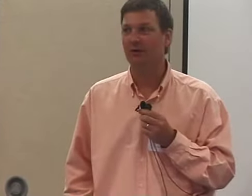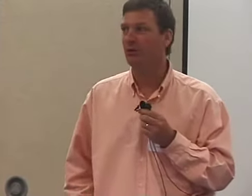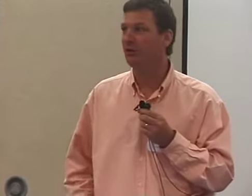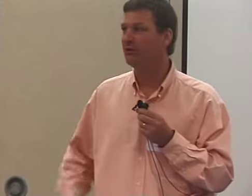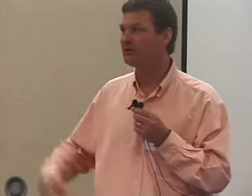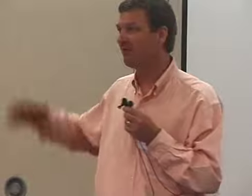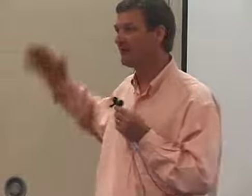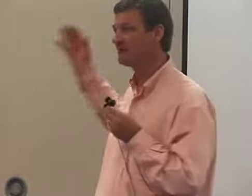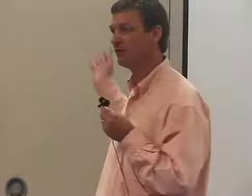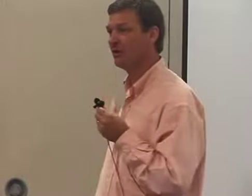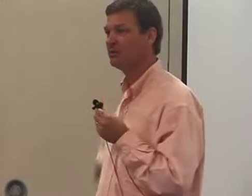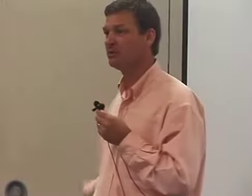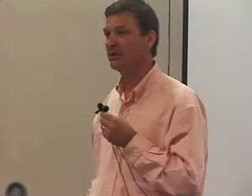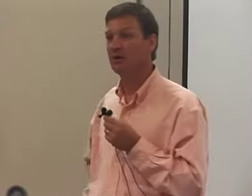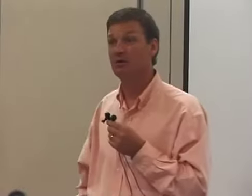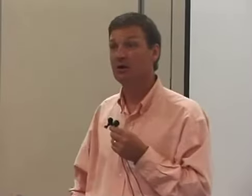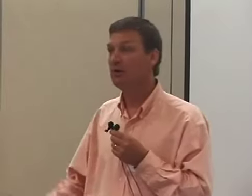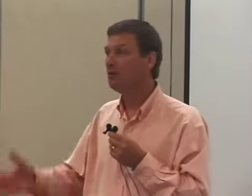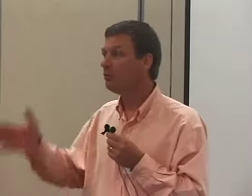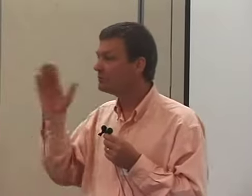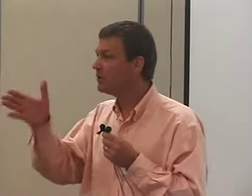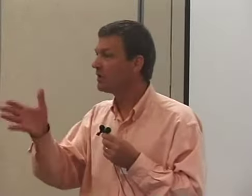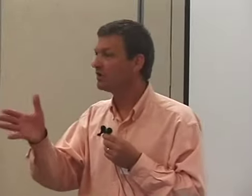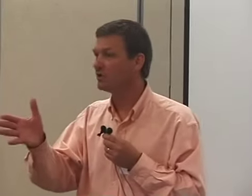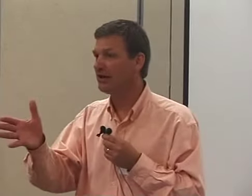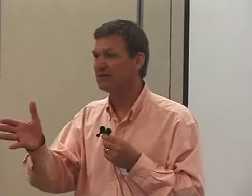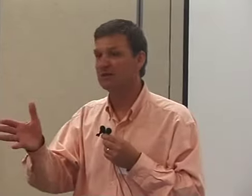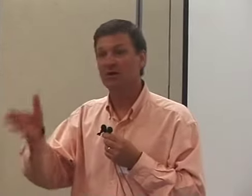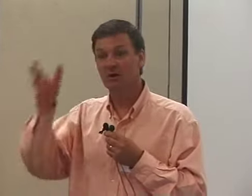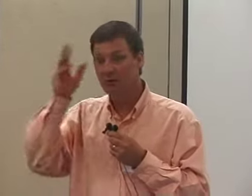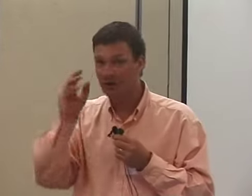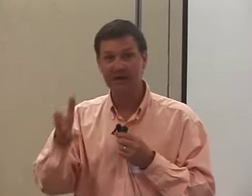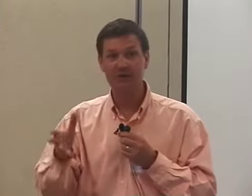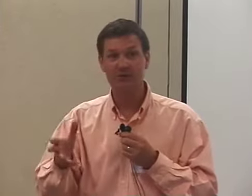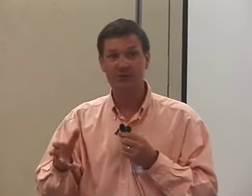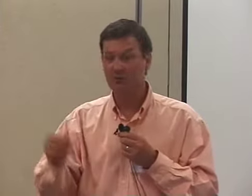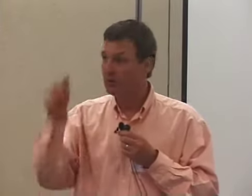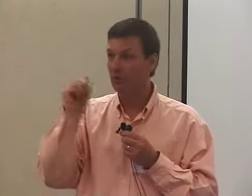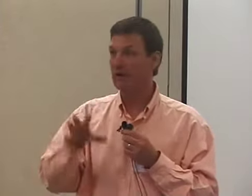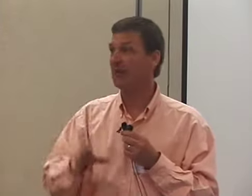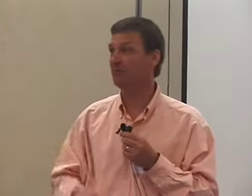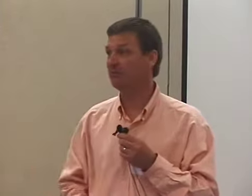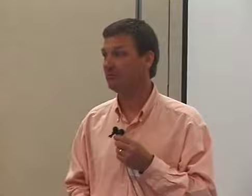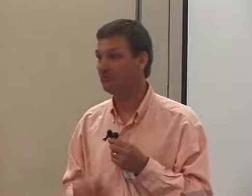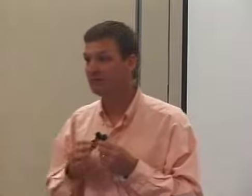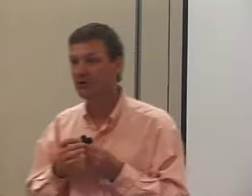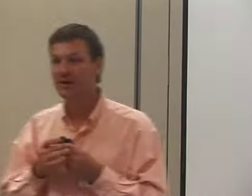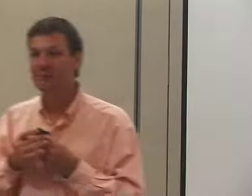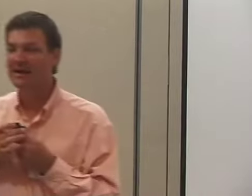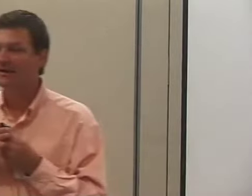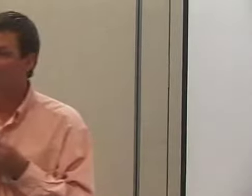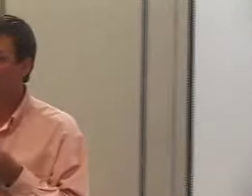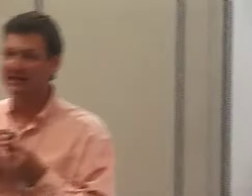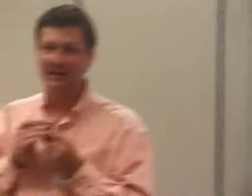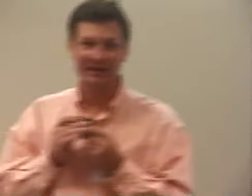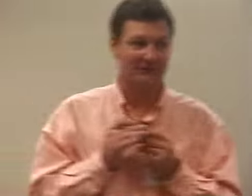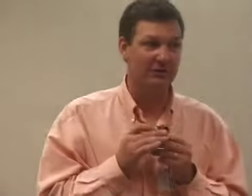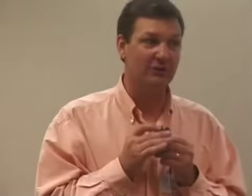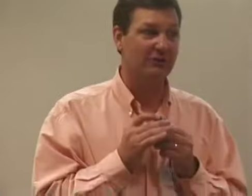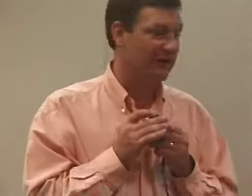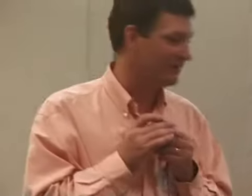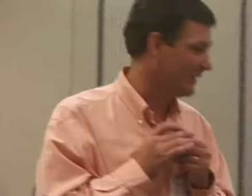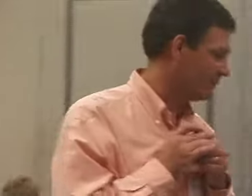need a whole bunch of backstory on it. We just want to know what was going on in your class, what did he do, what happened. So make it succinct like